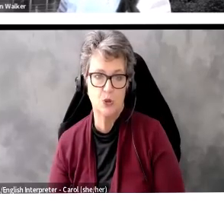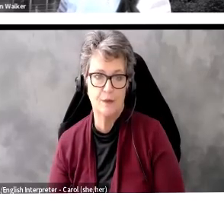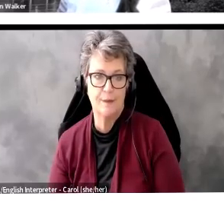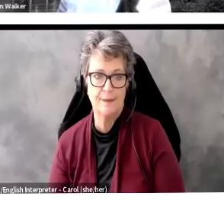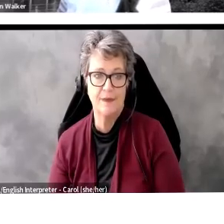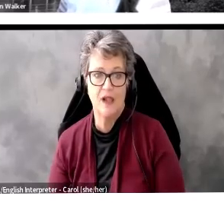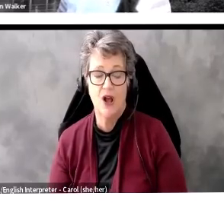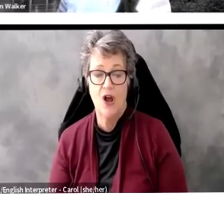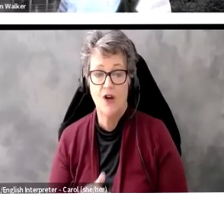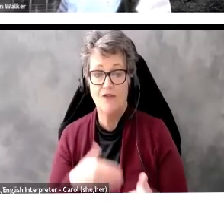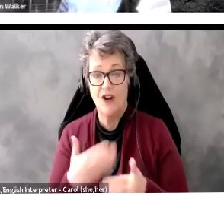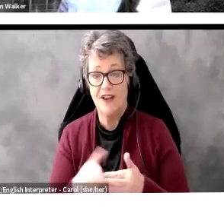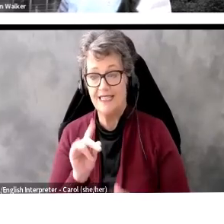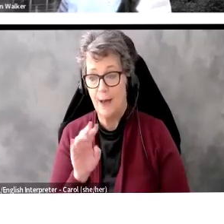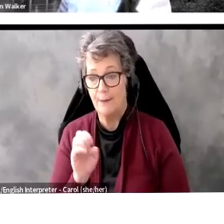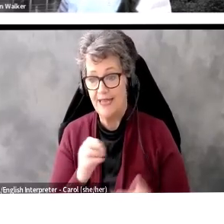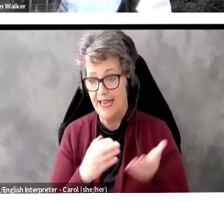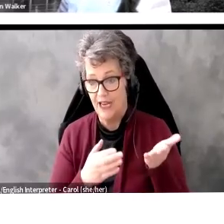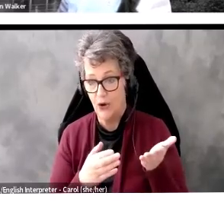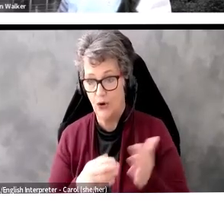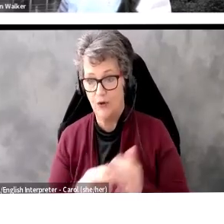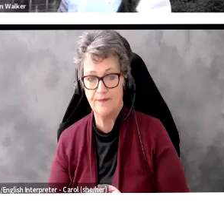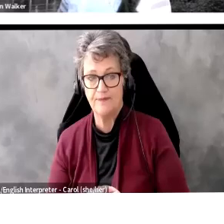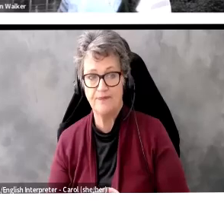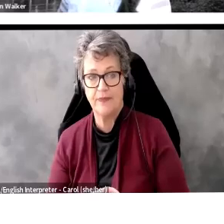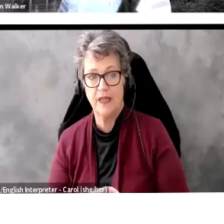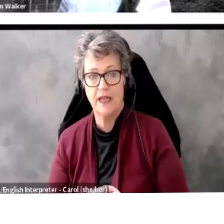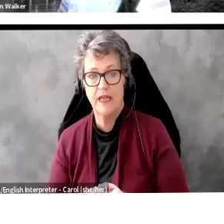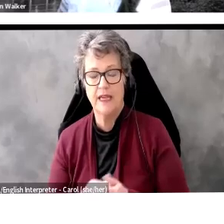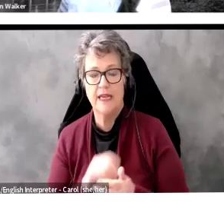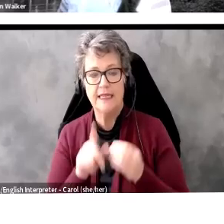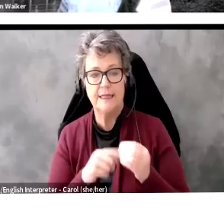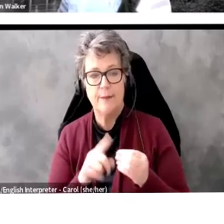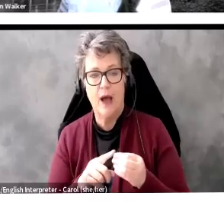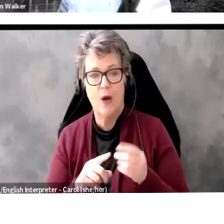For our next update here, it is regarding